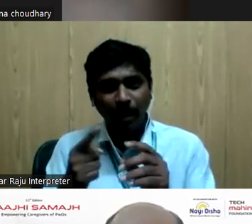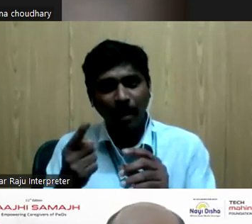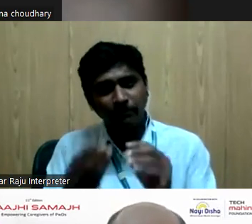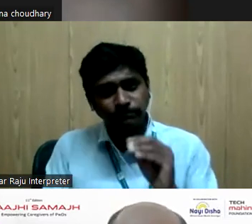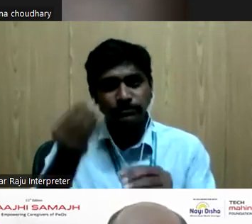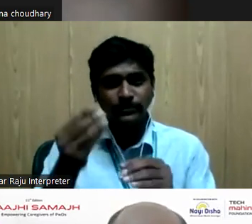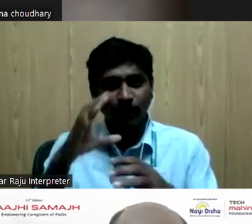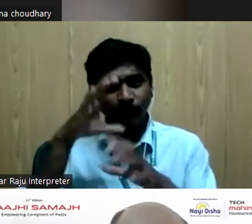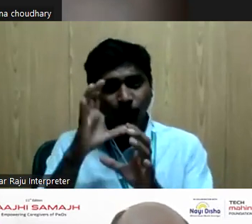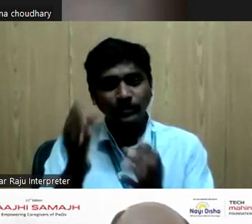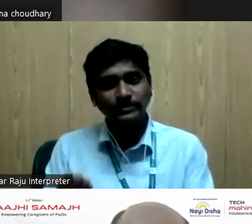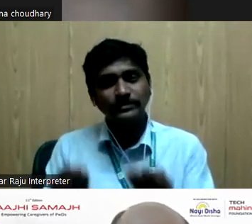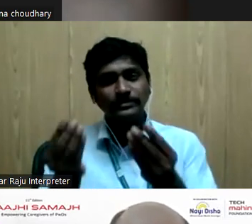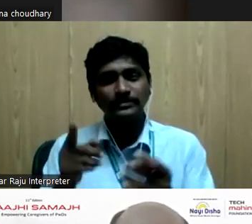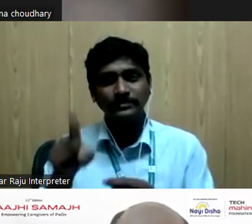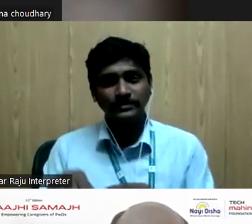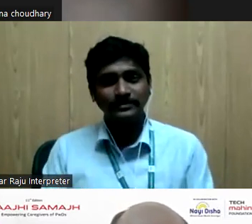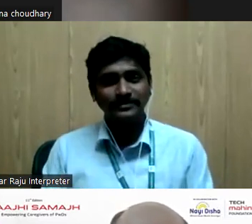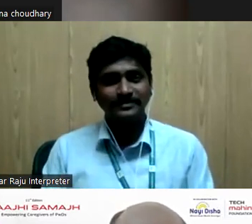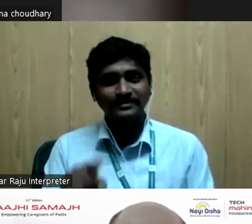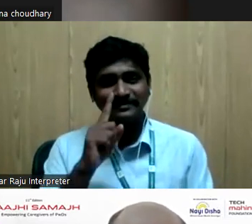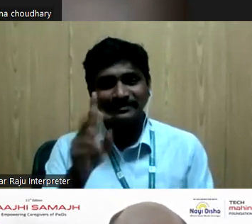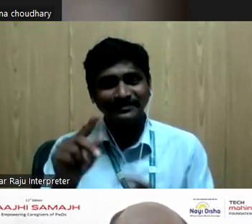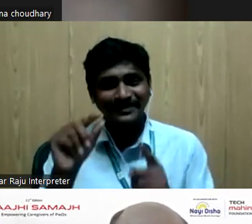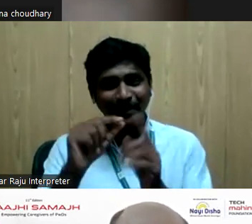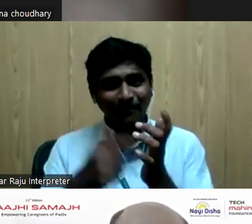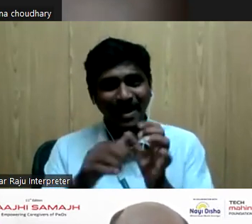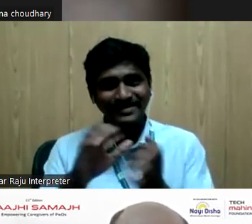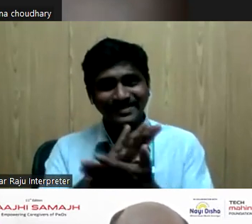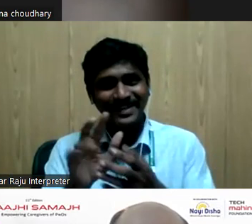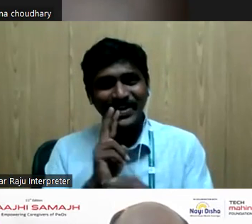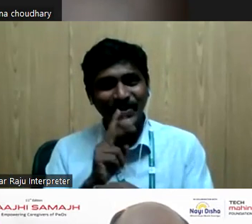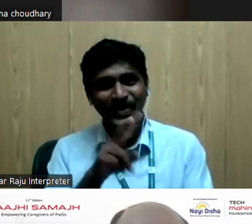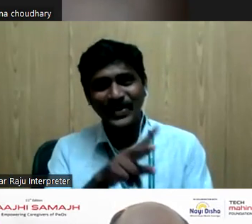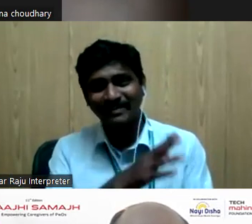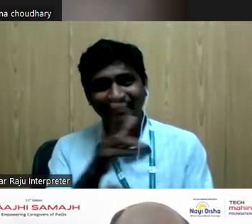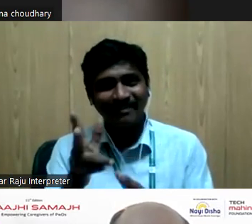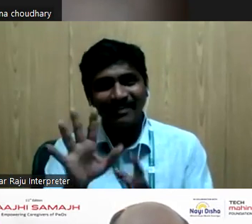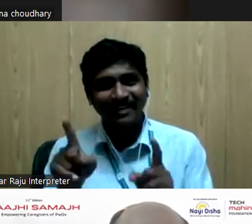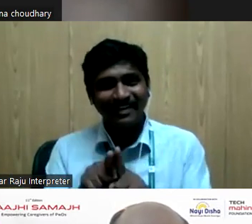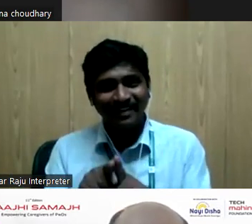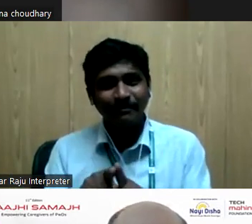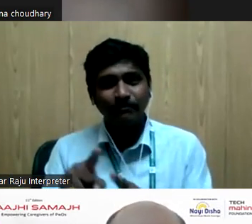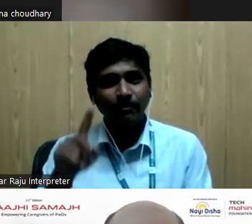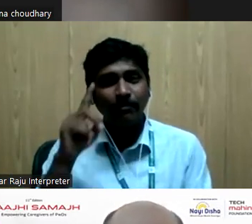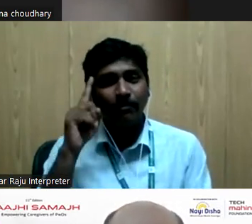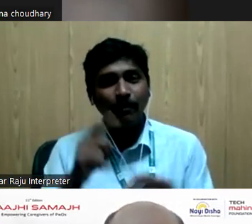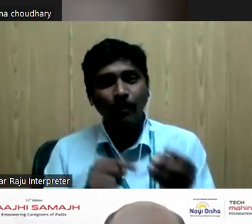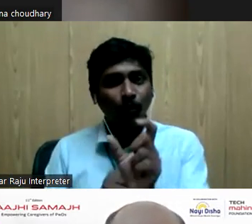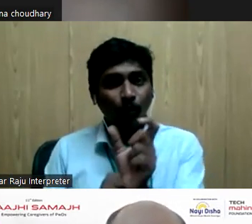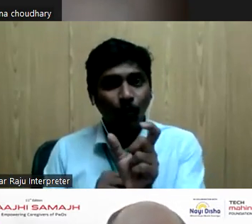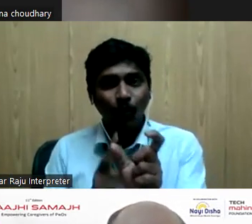think... Prachi, you were asking about one word that we can use for caregivers. And I agree with Krishna when she